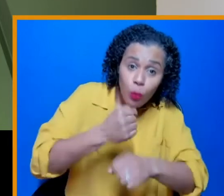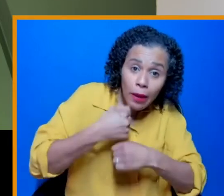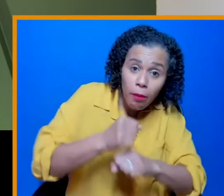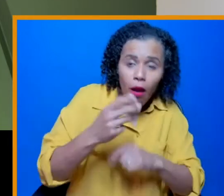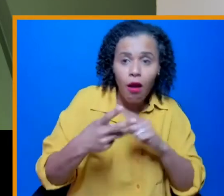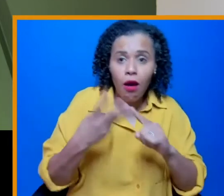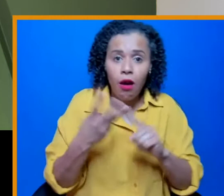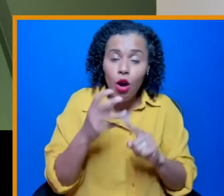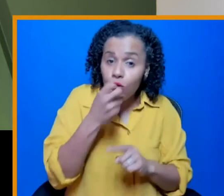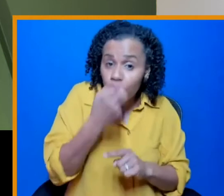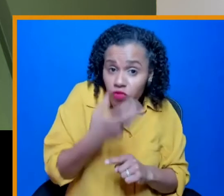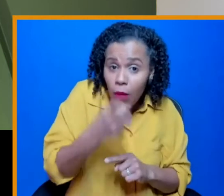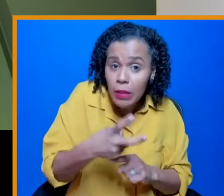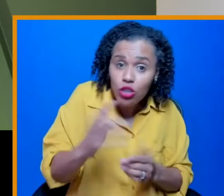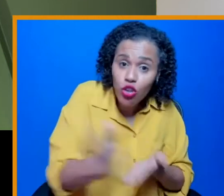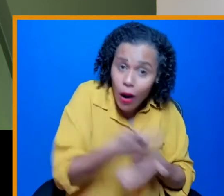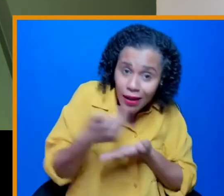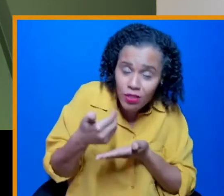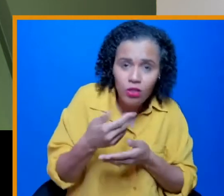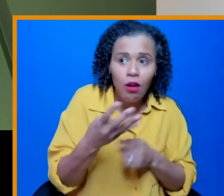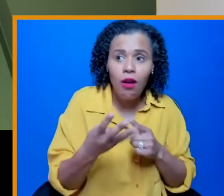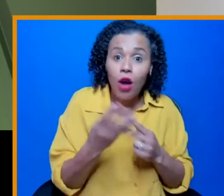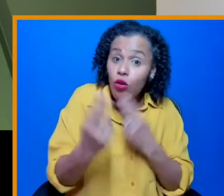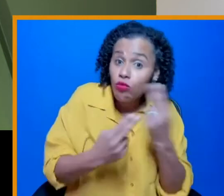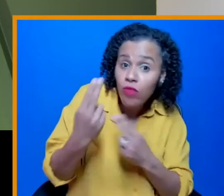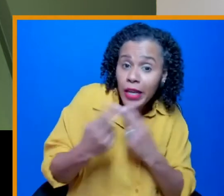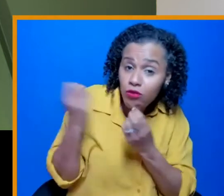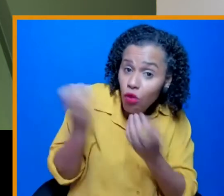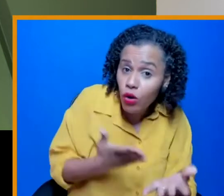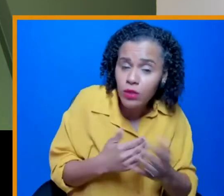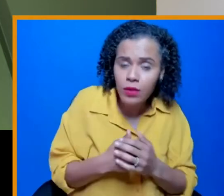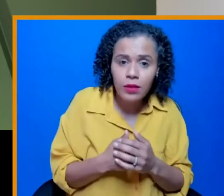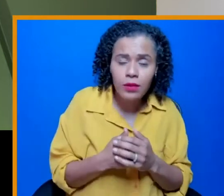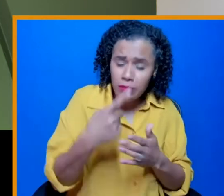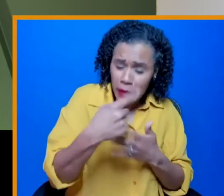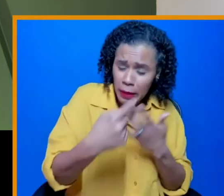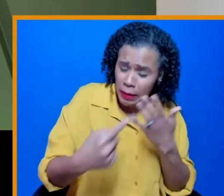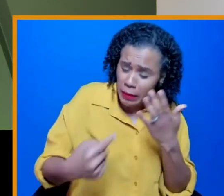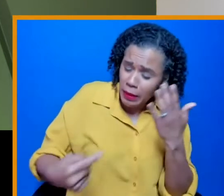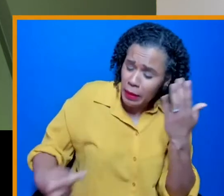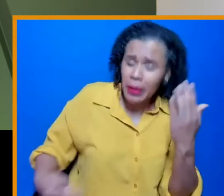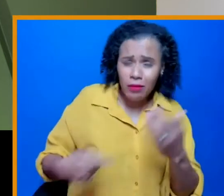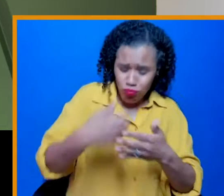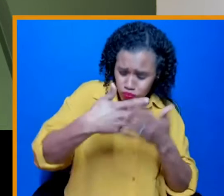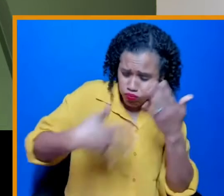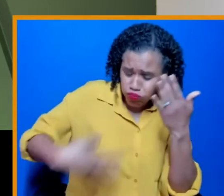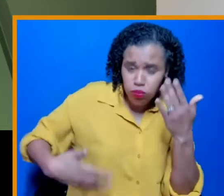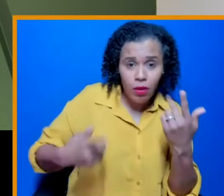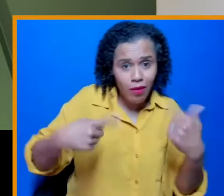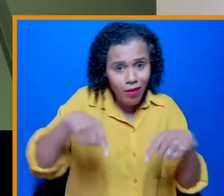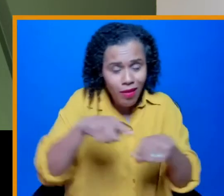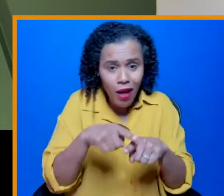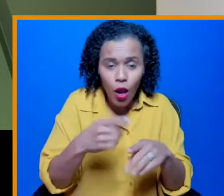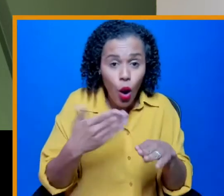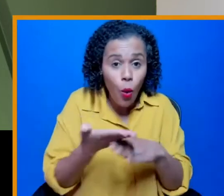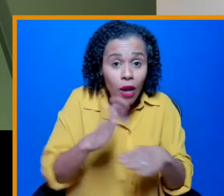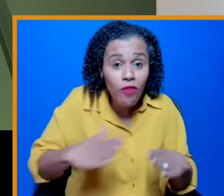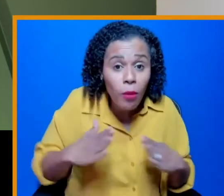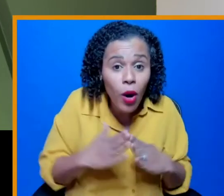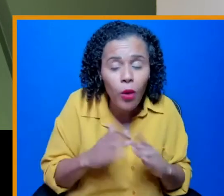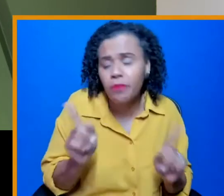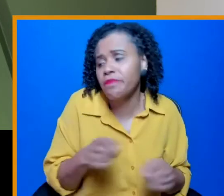rubbish bins or service in restaurants, in all these and in many more jobs, working from home is